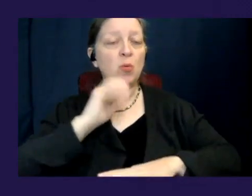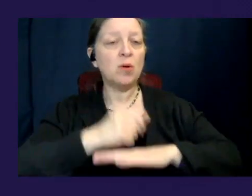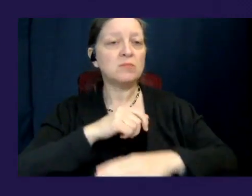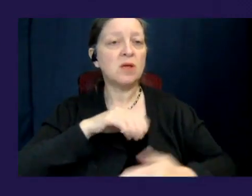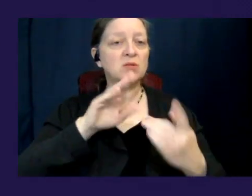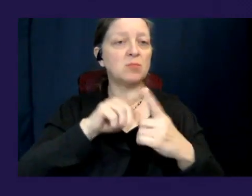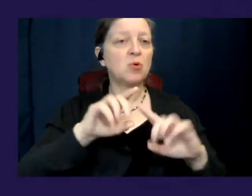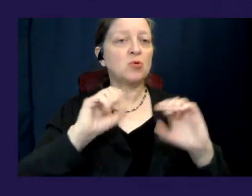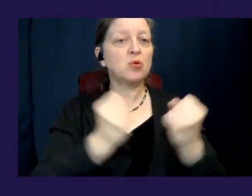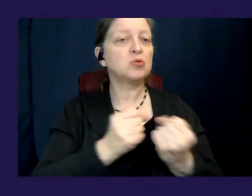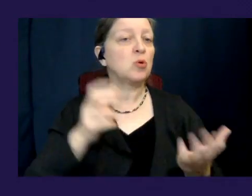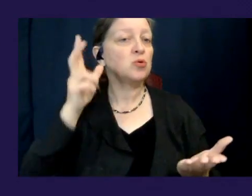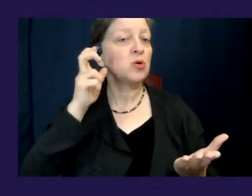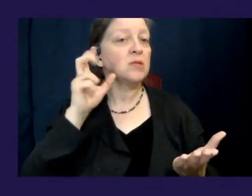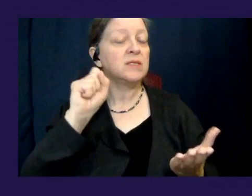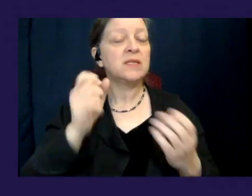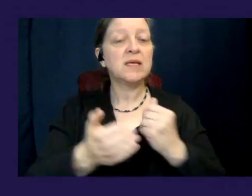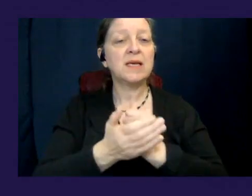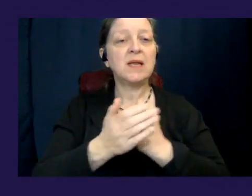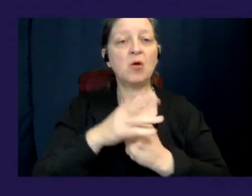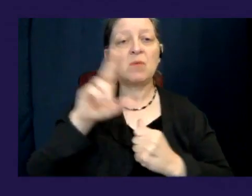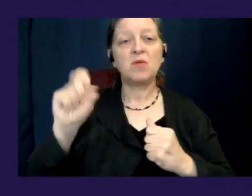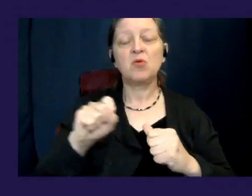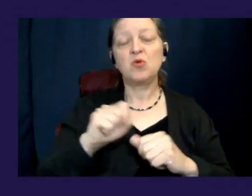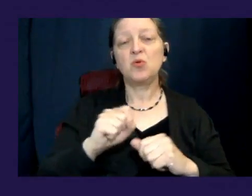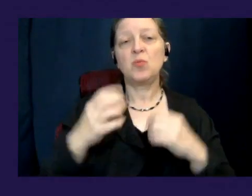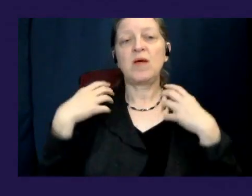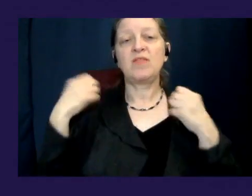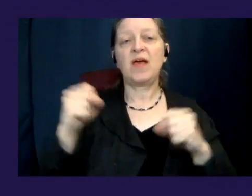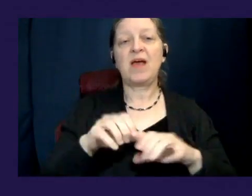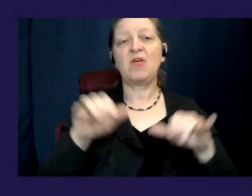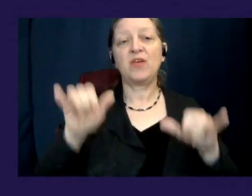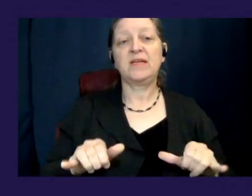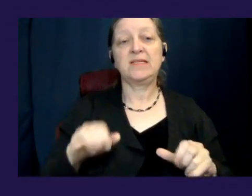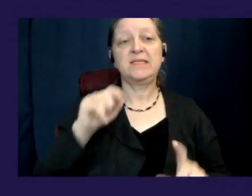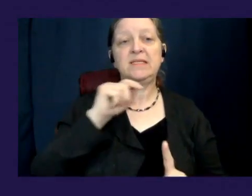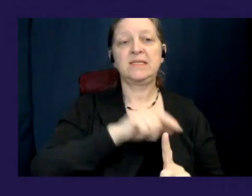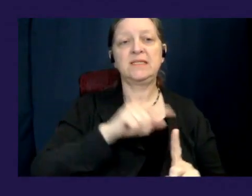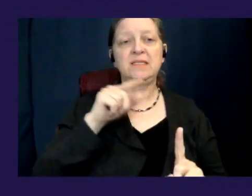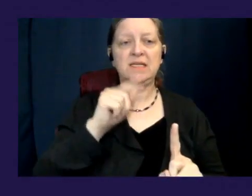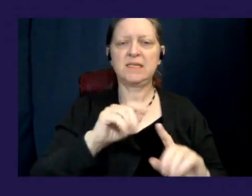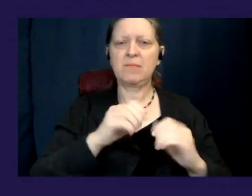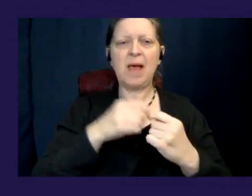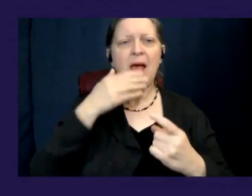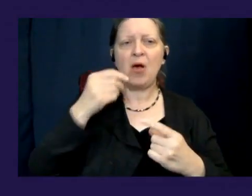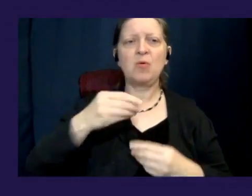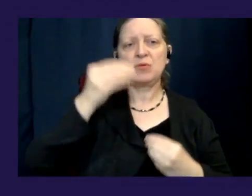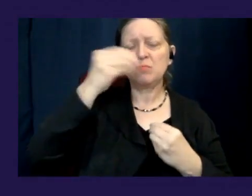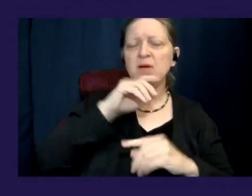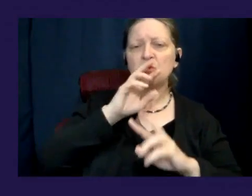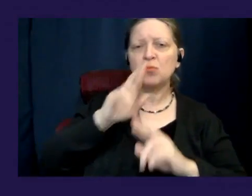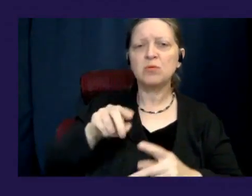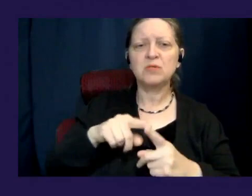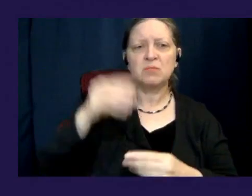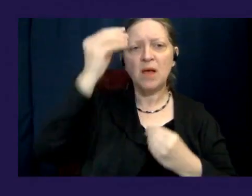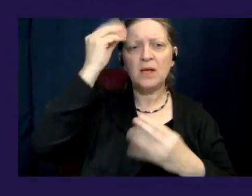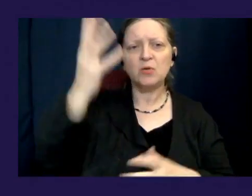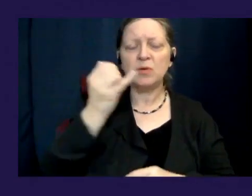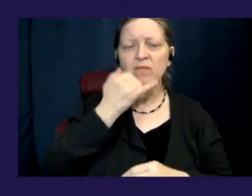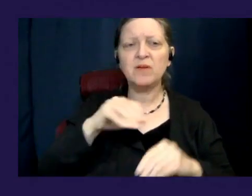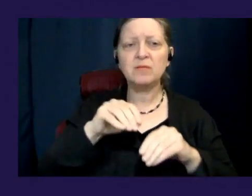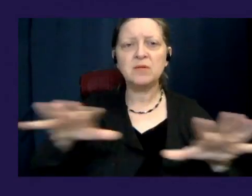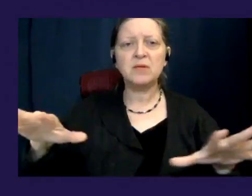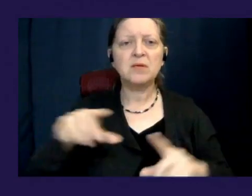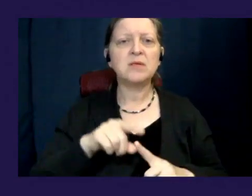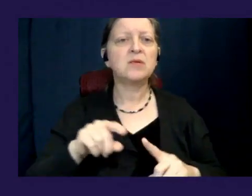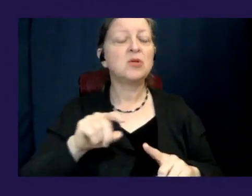respond to epidemics. Social listening, which can be understood as monitoring the information environment before and during an emergency and how it can impact people's